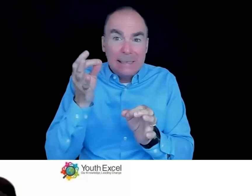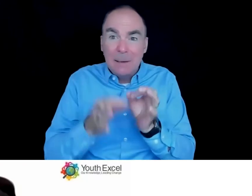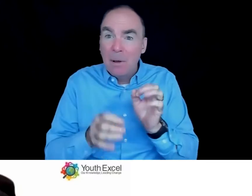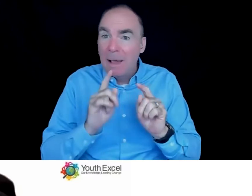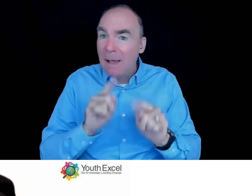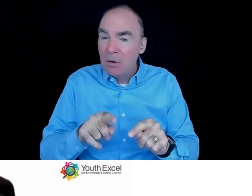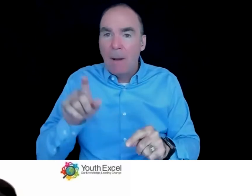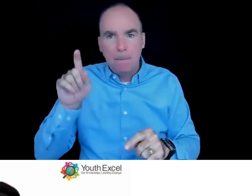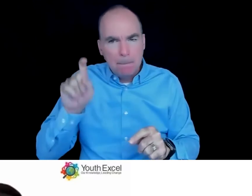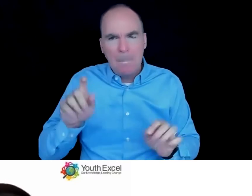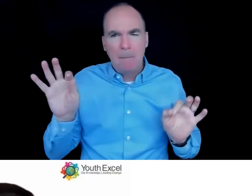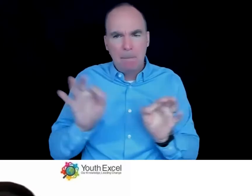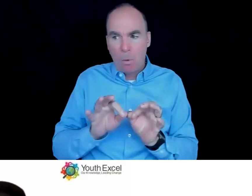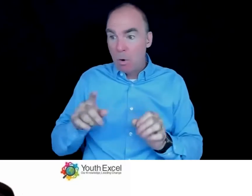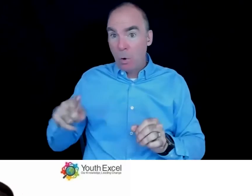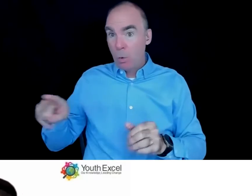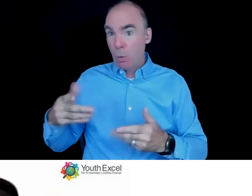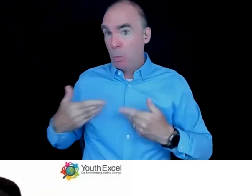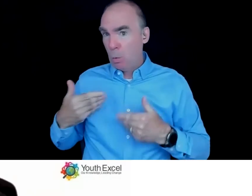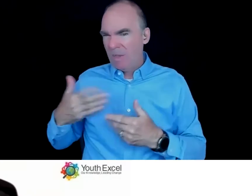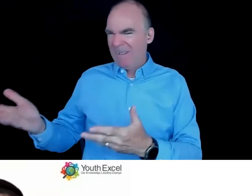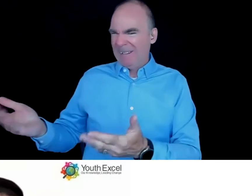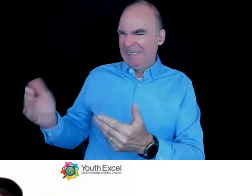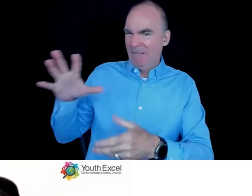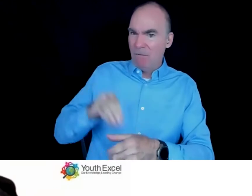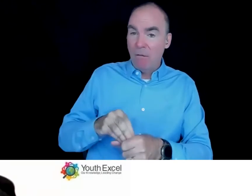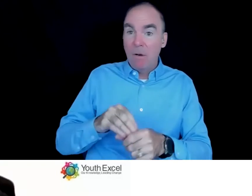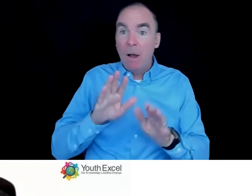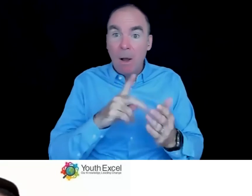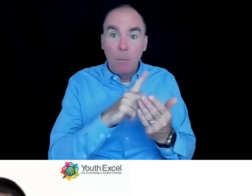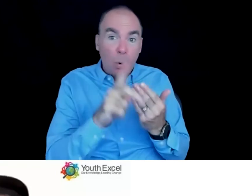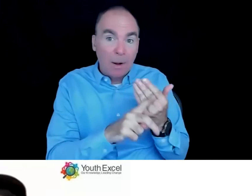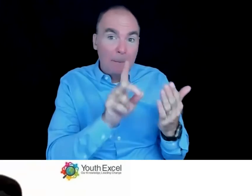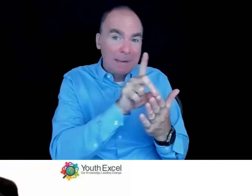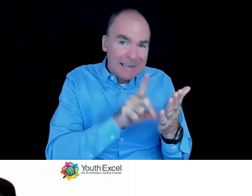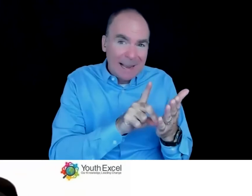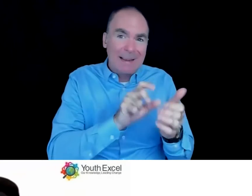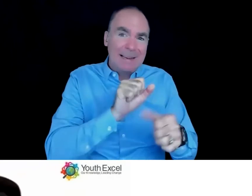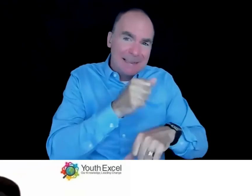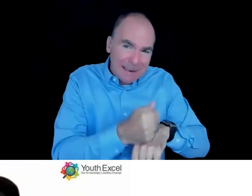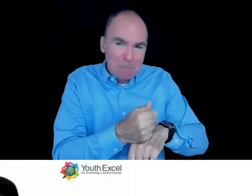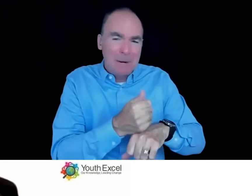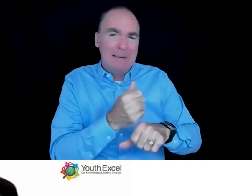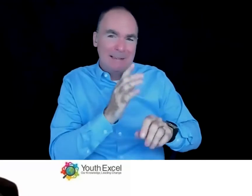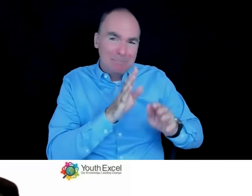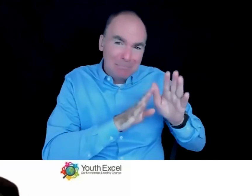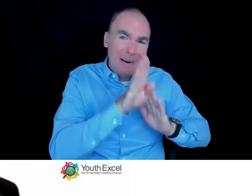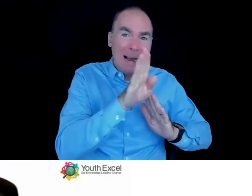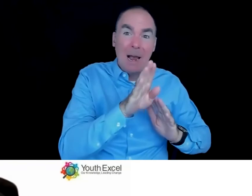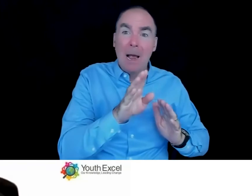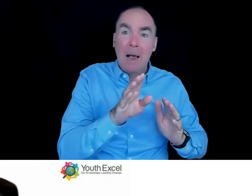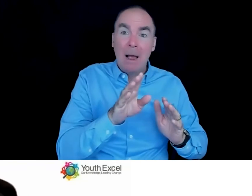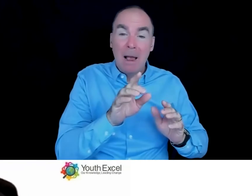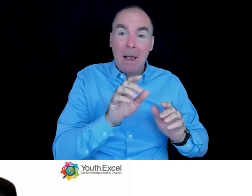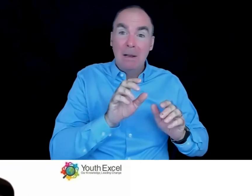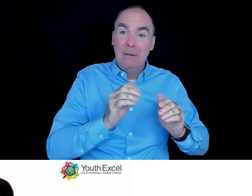meaningfully engage young people. And so that involves from designing programs, implementing programs, getting feedback on programs as well. So I